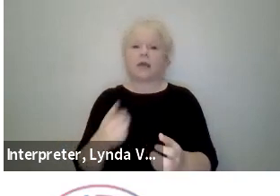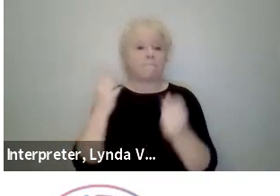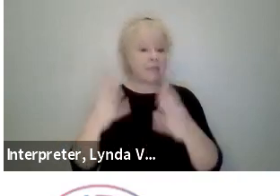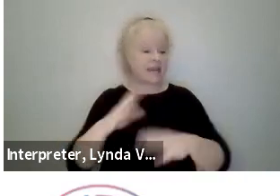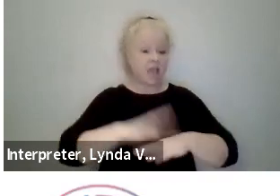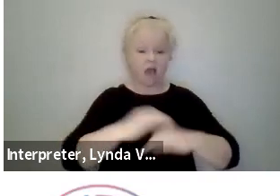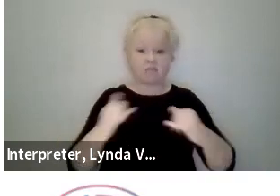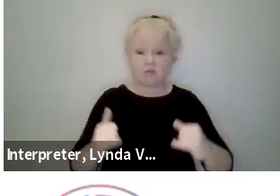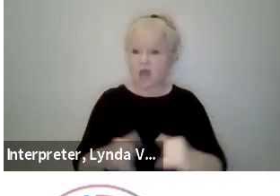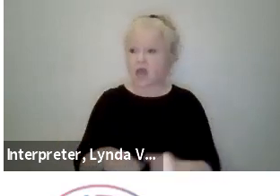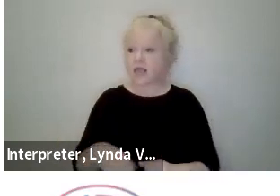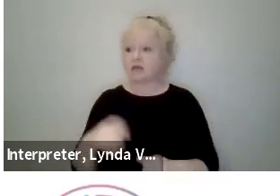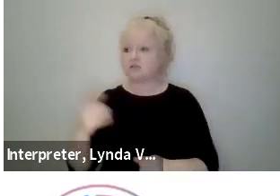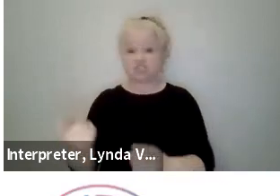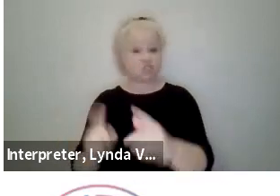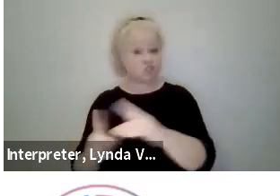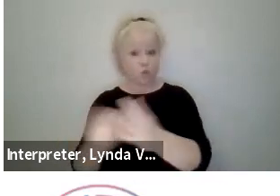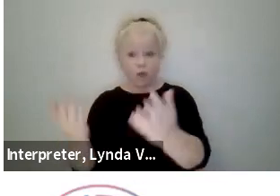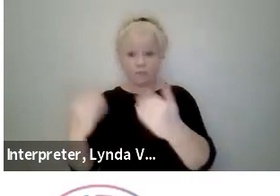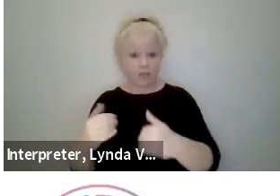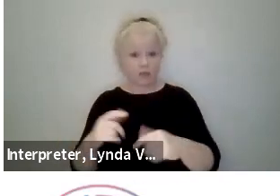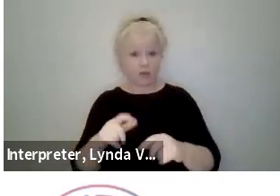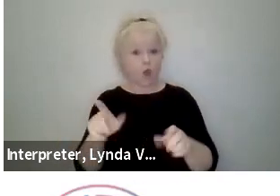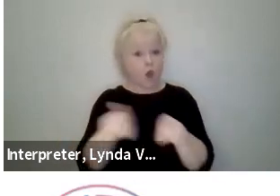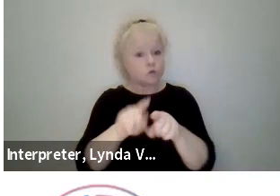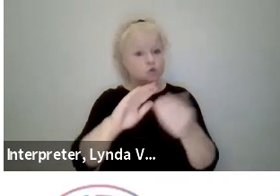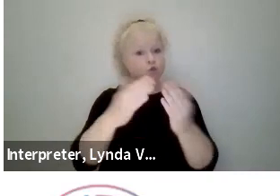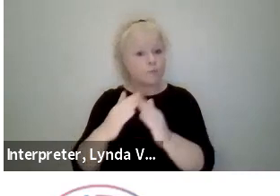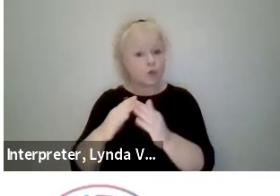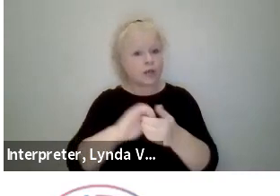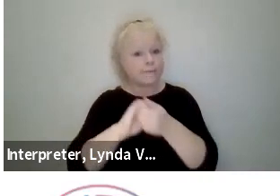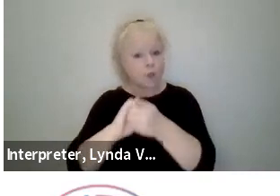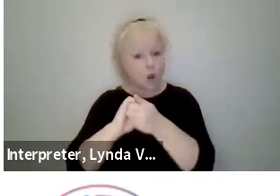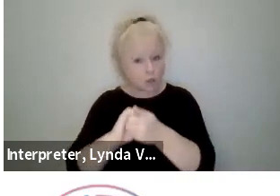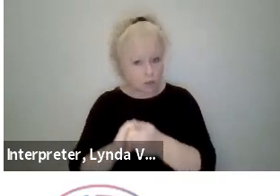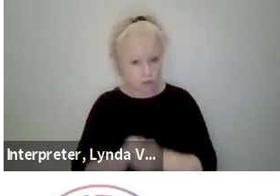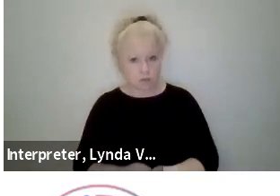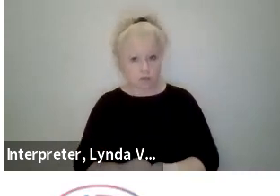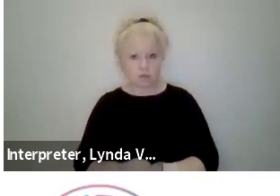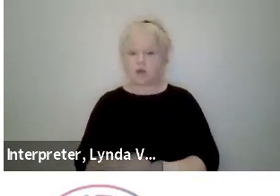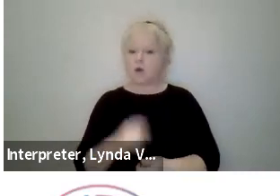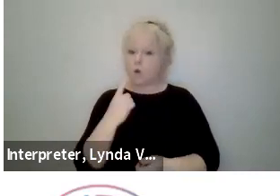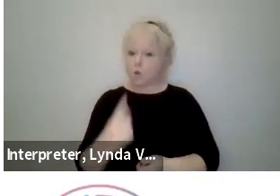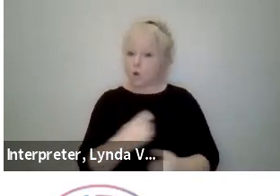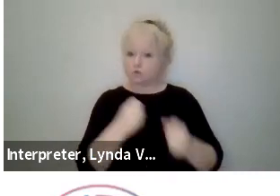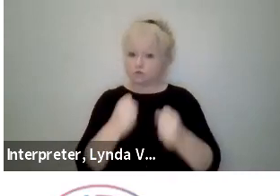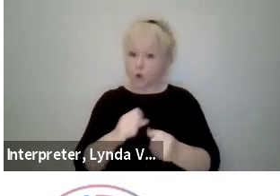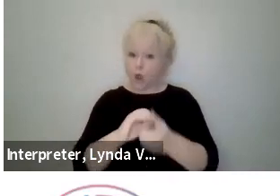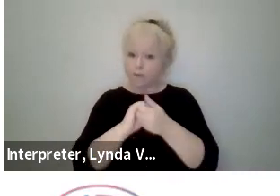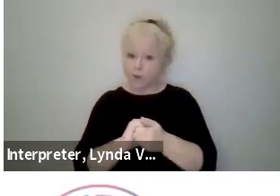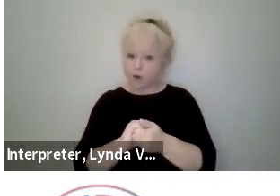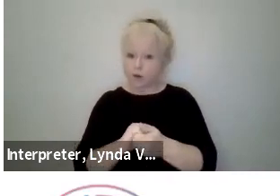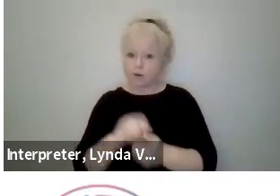our website, but also through our community partners. One of our strongest partnerships is with